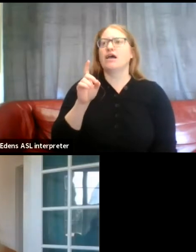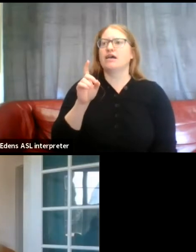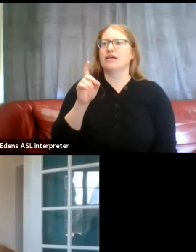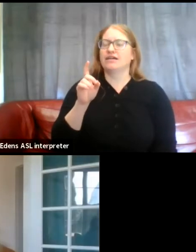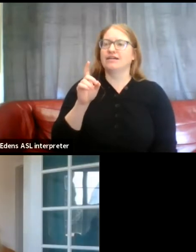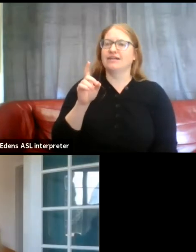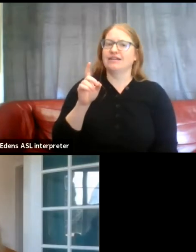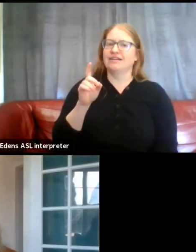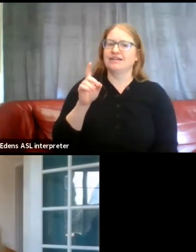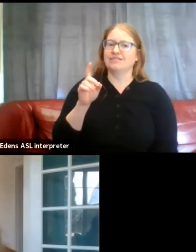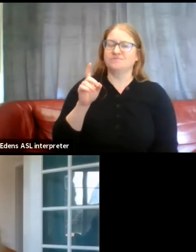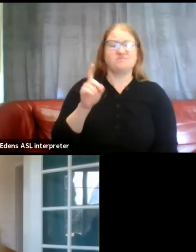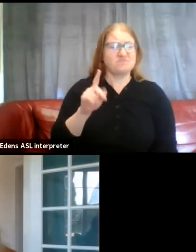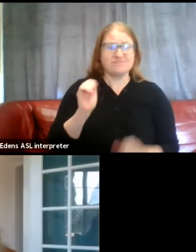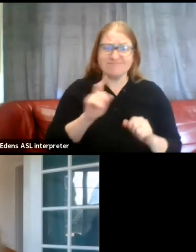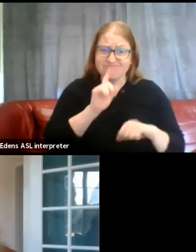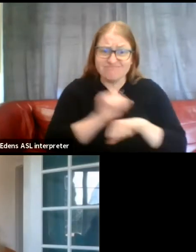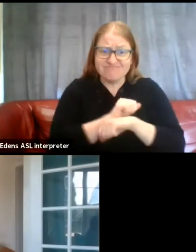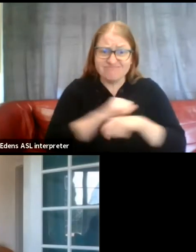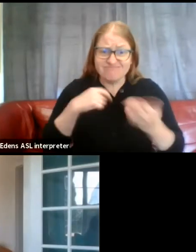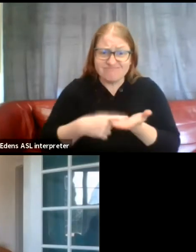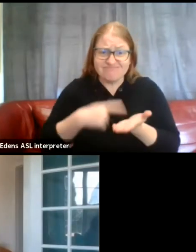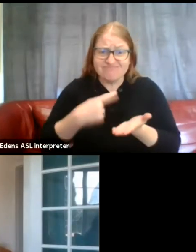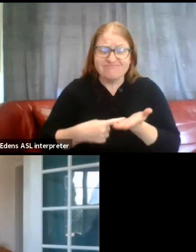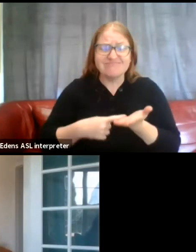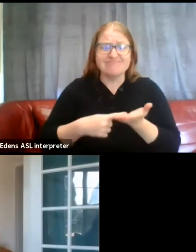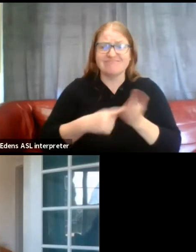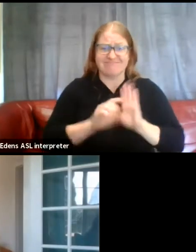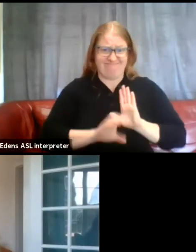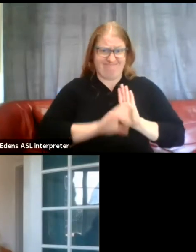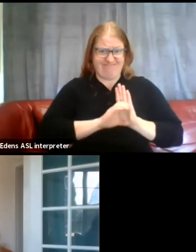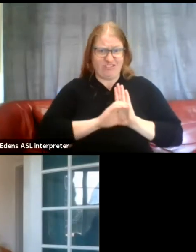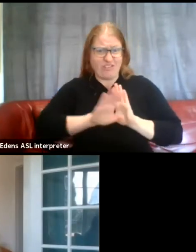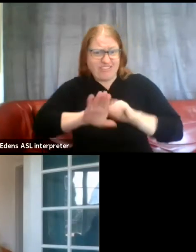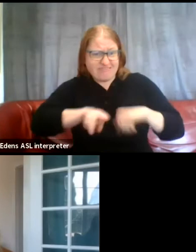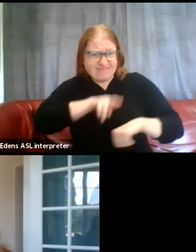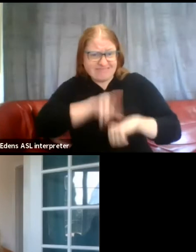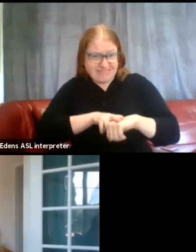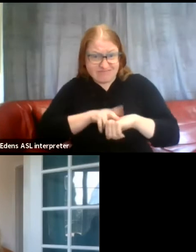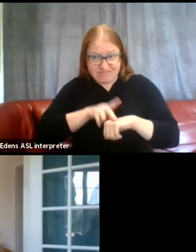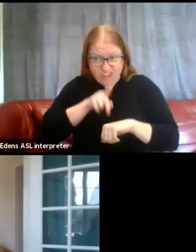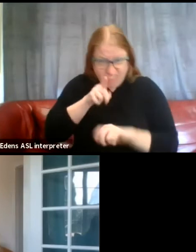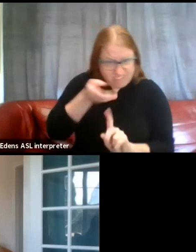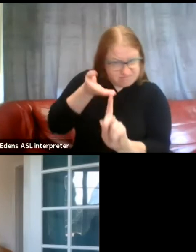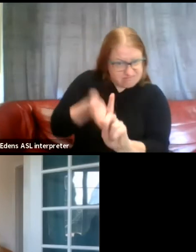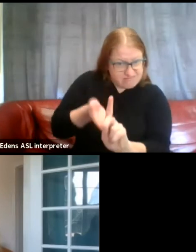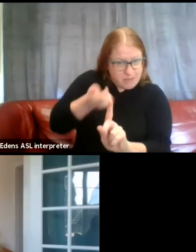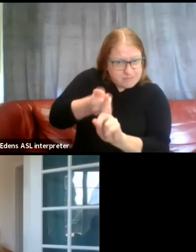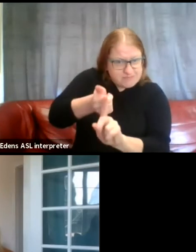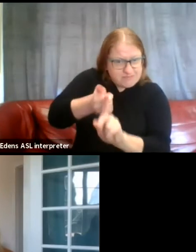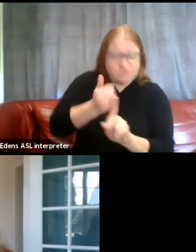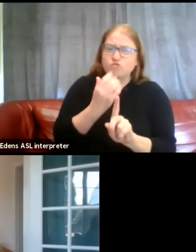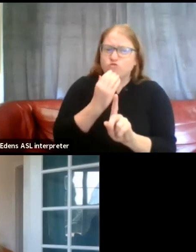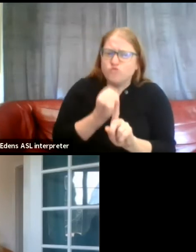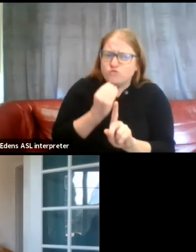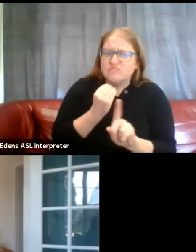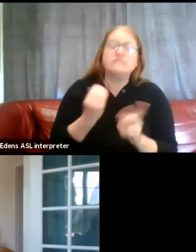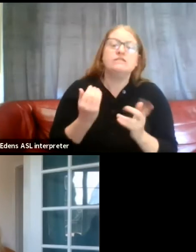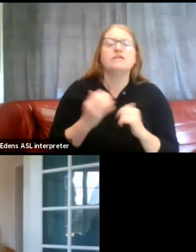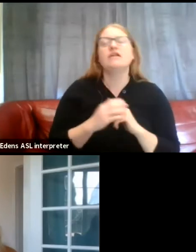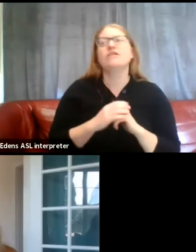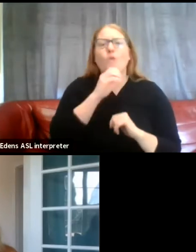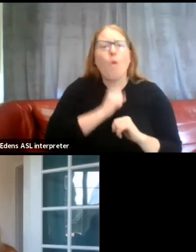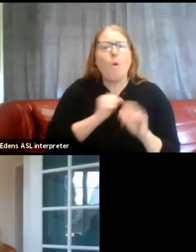You can literally get into arguments about the nature of the characters and whether they're Jewish and stuff. And you know the old expression that's, you